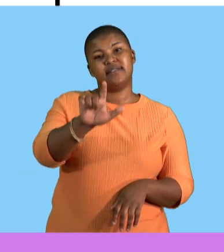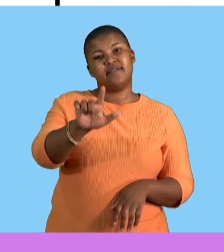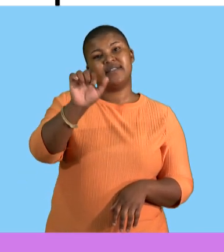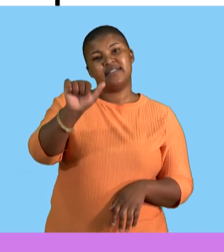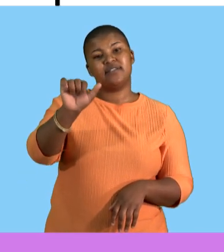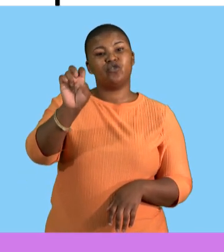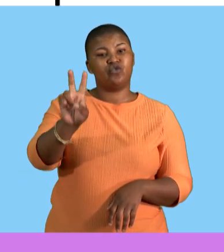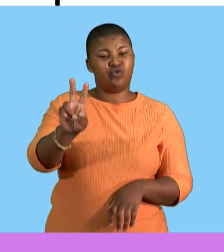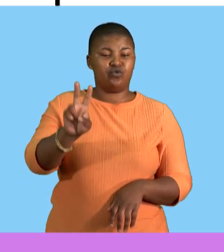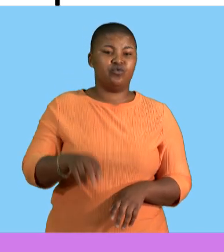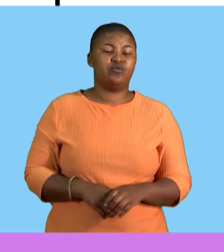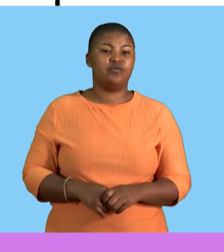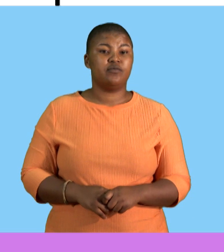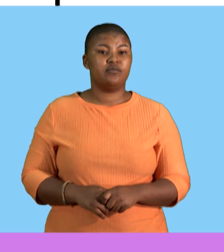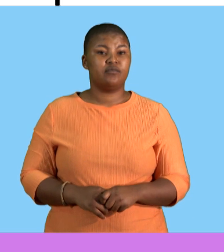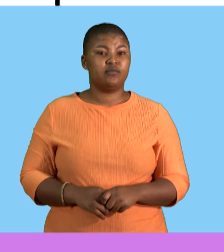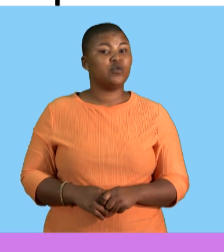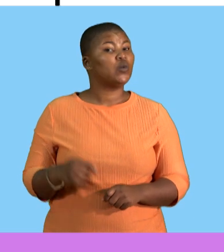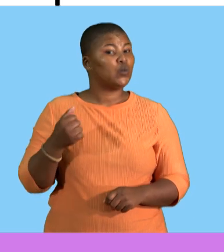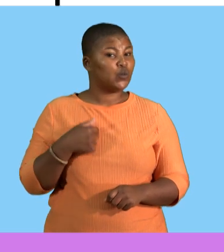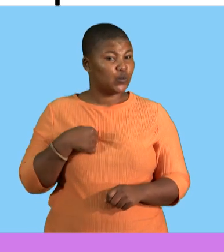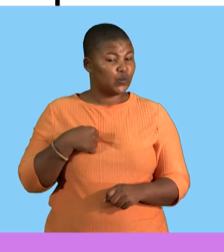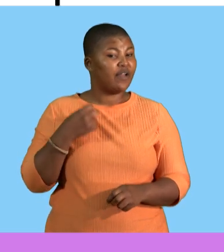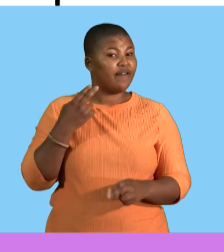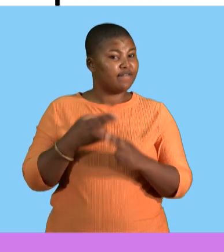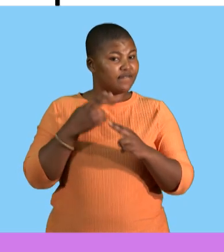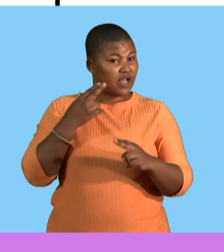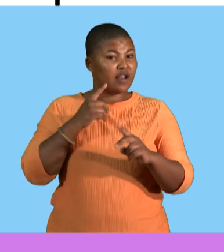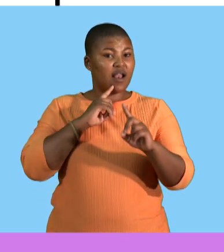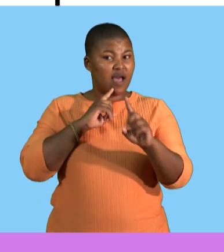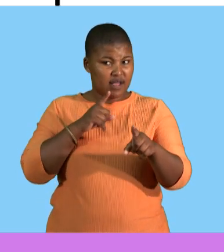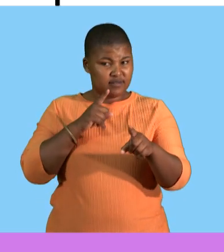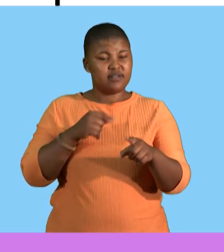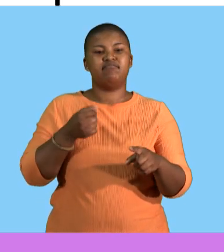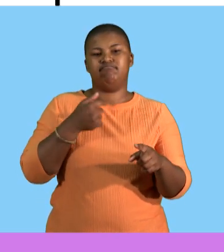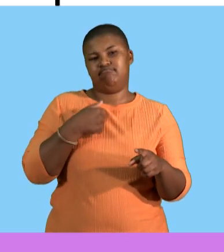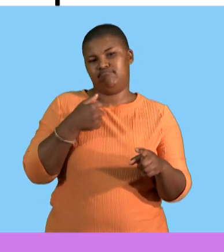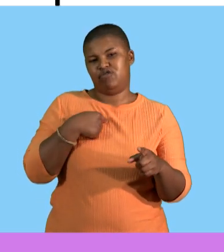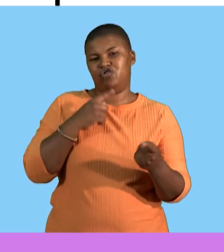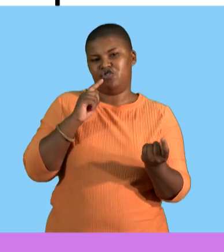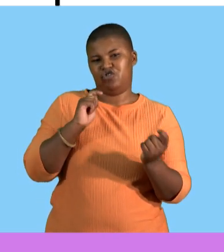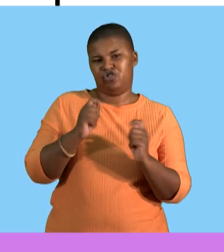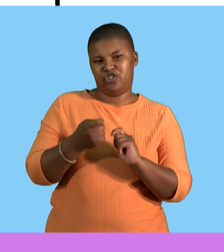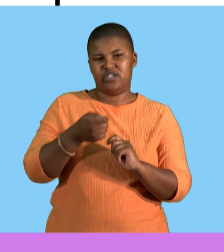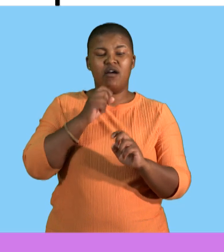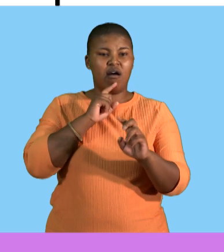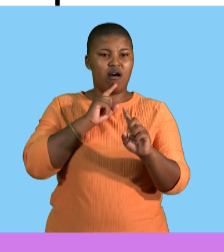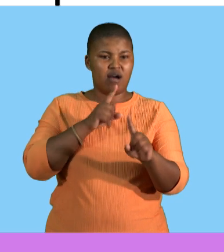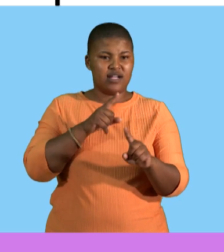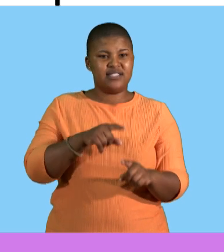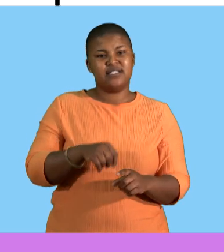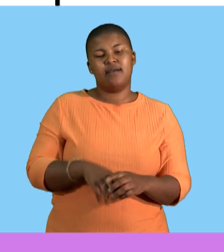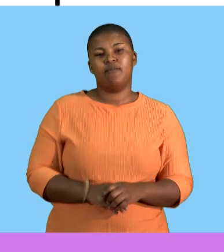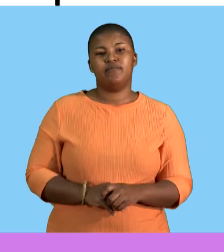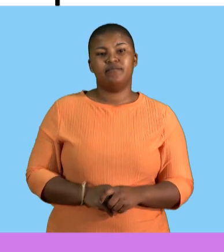3,6762. And because we are in our final answer, we round our answer to